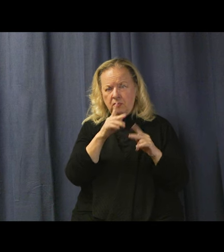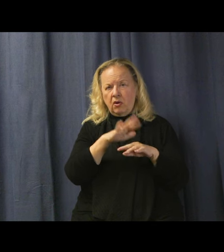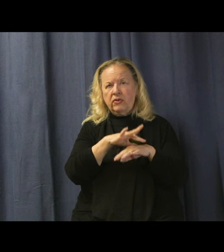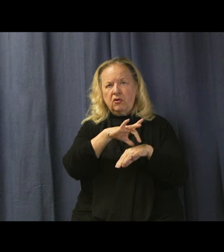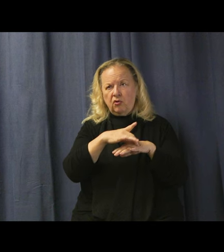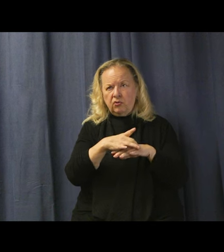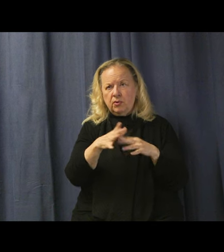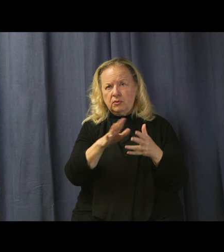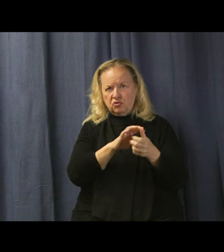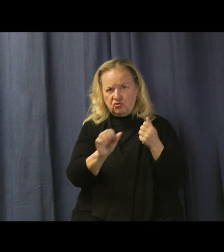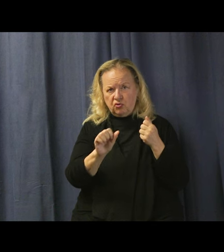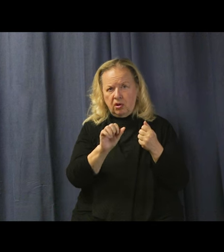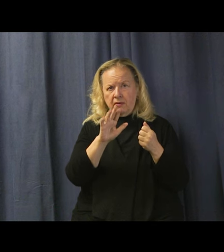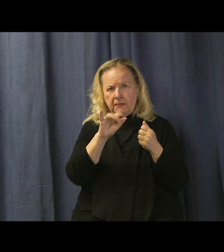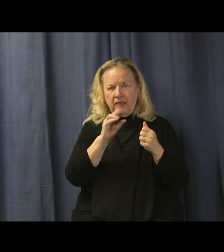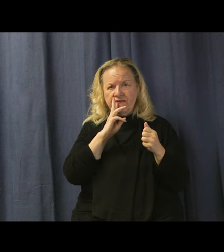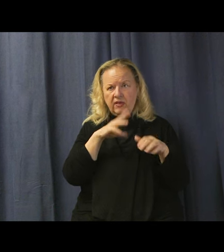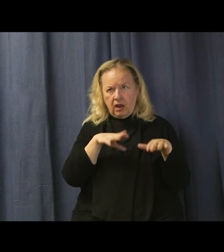came.